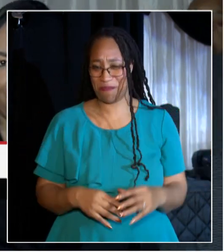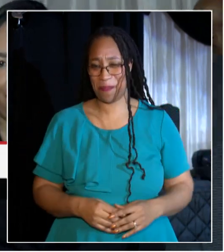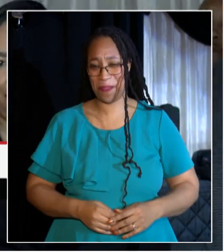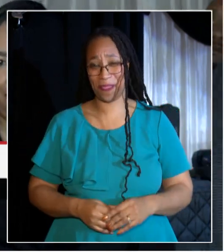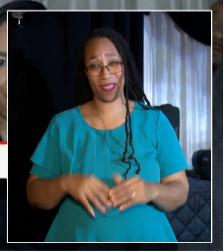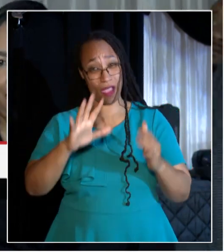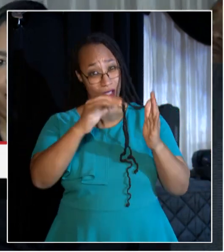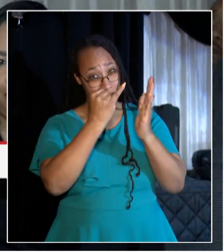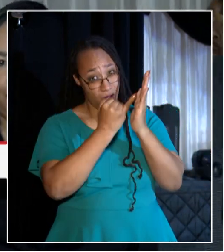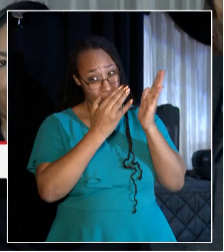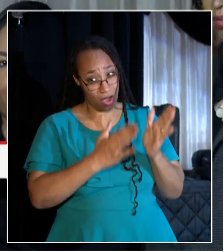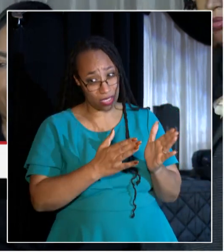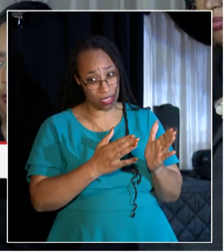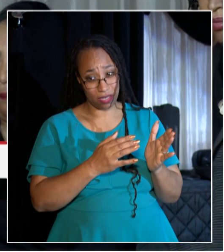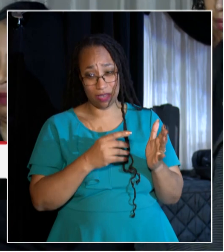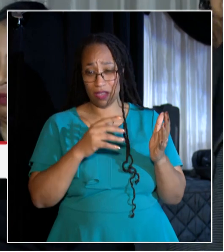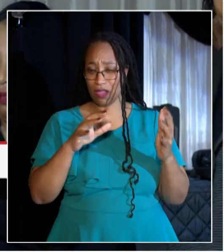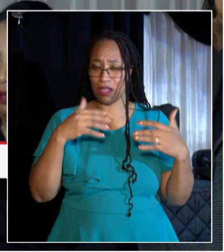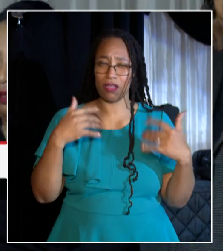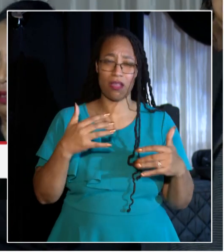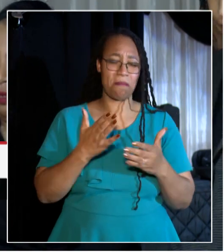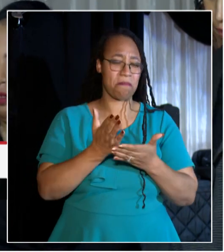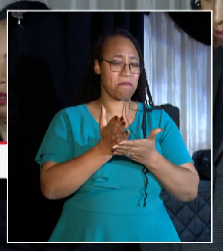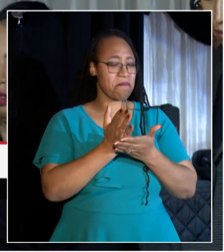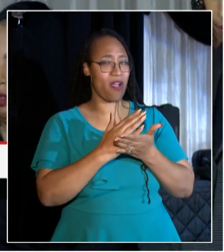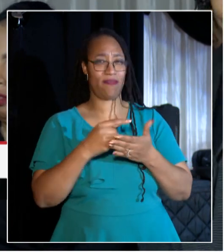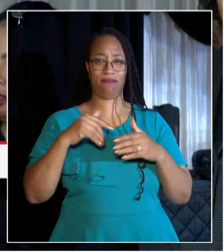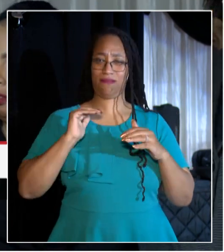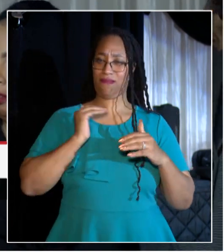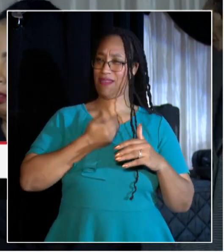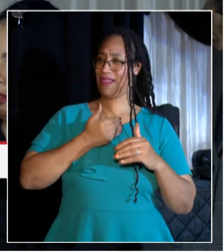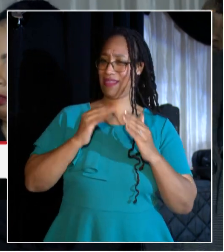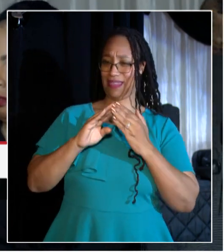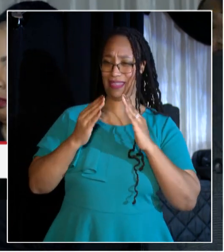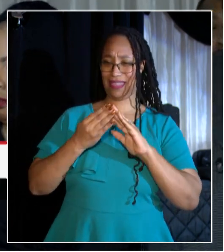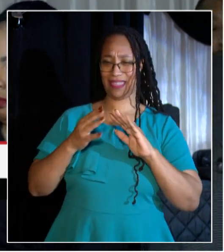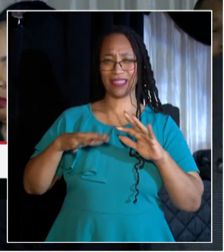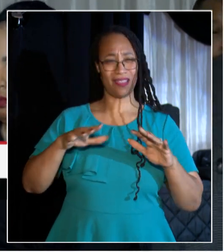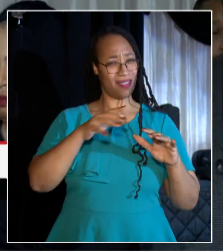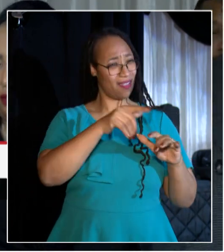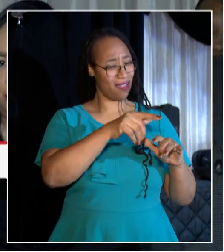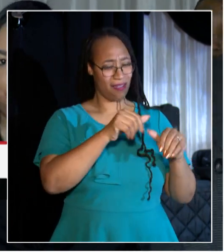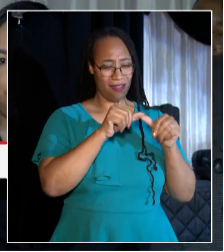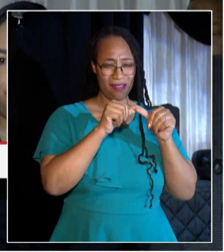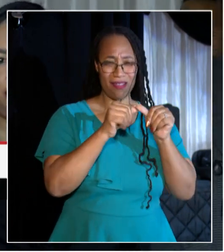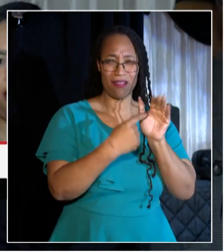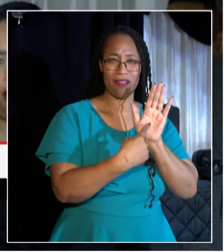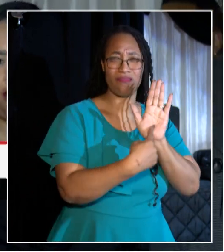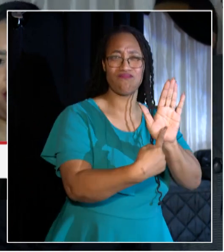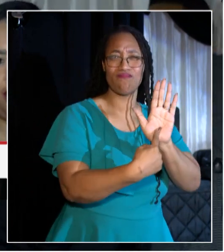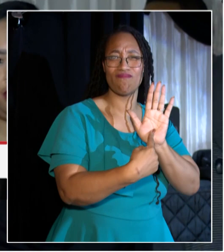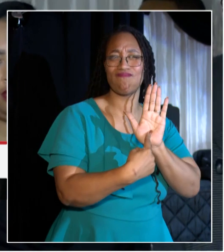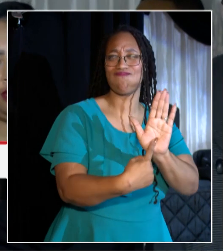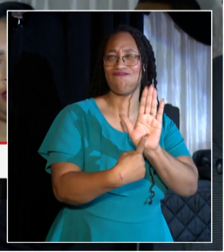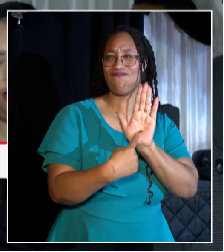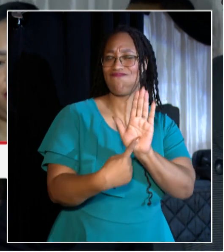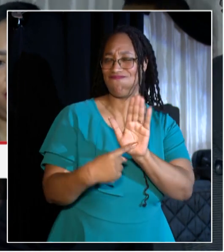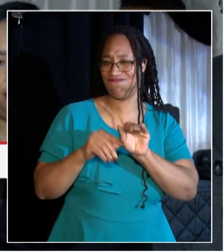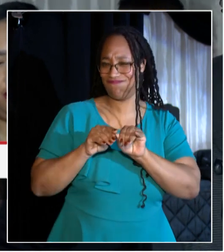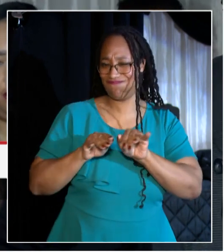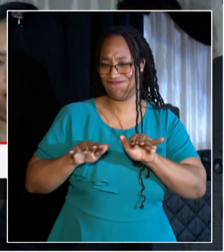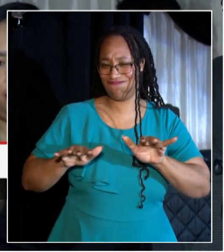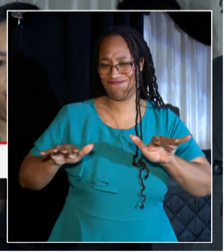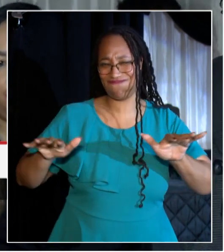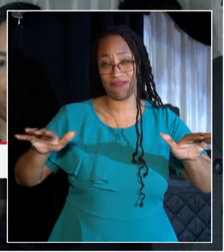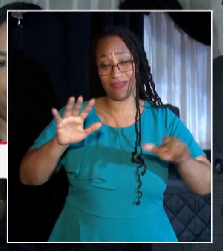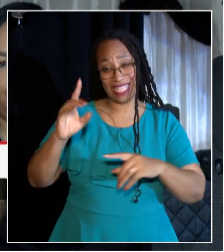thriving. Here in the district, we're fortunate to celebrate Black history every day. As Mayor Bowser reminds us, we